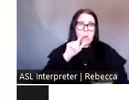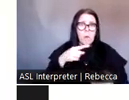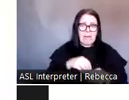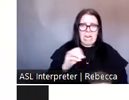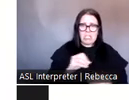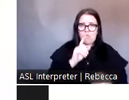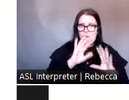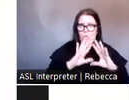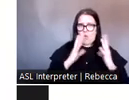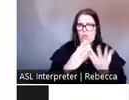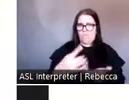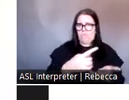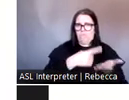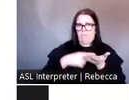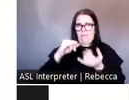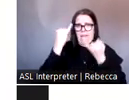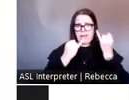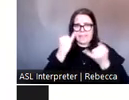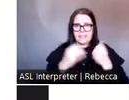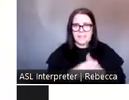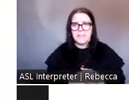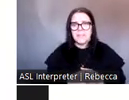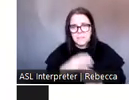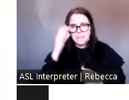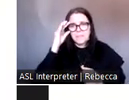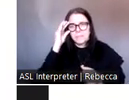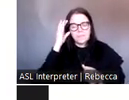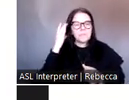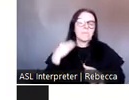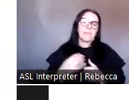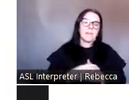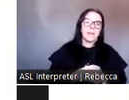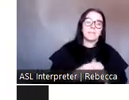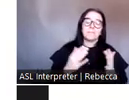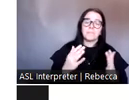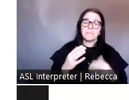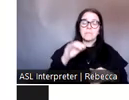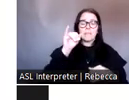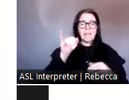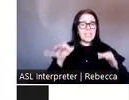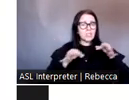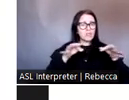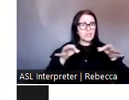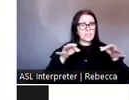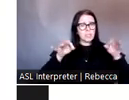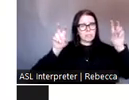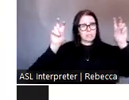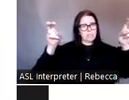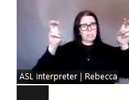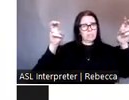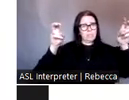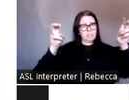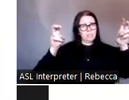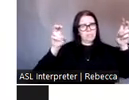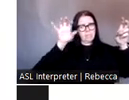So when we wrote the workshop description, you know, we kind of phrased it